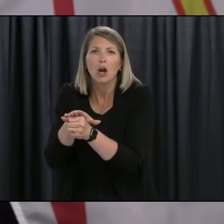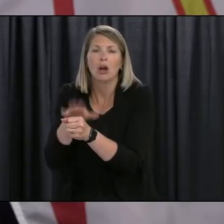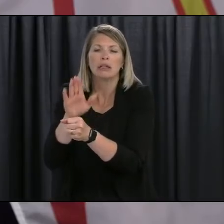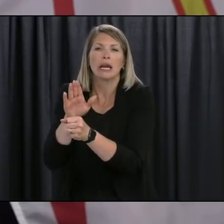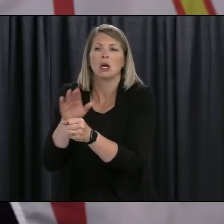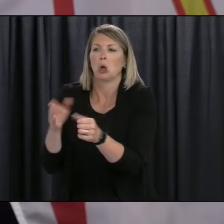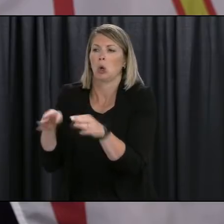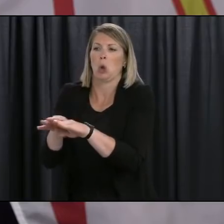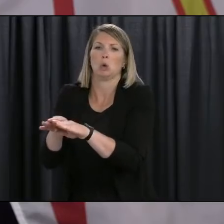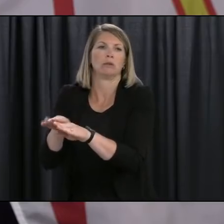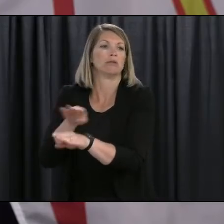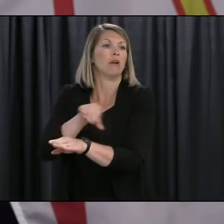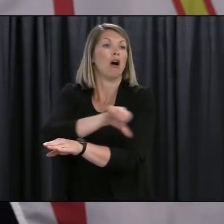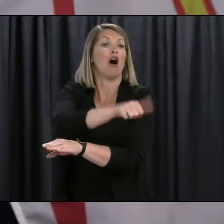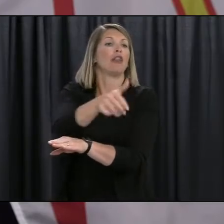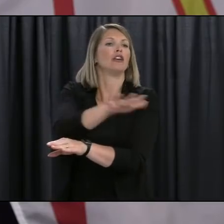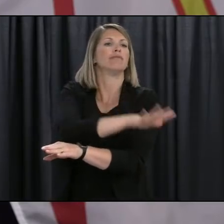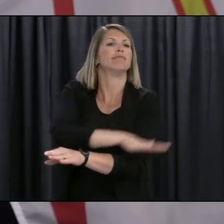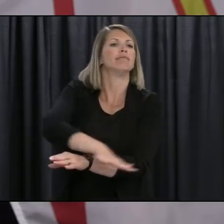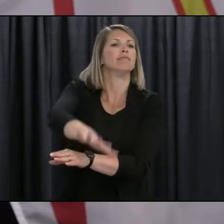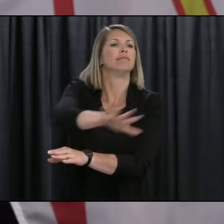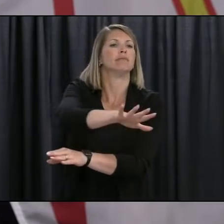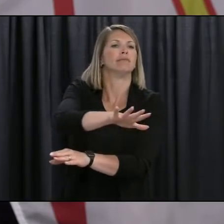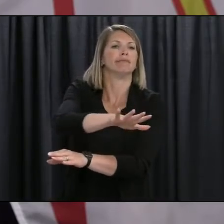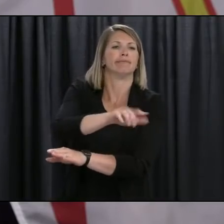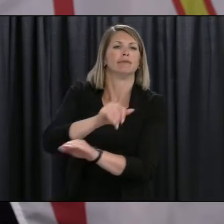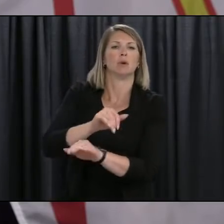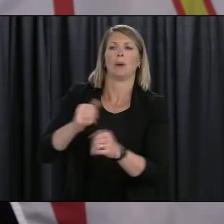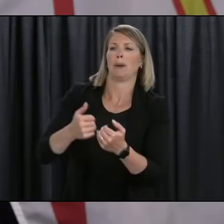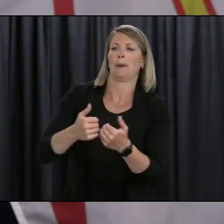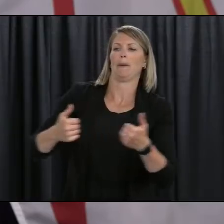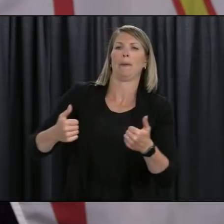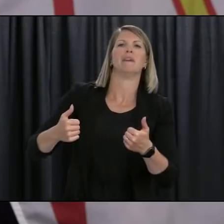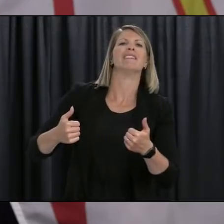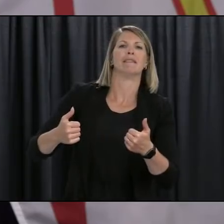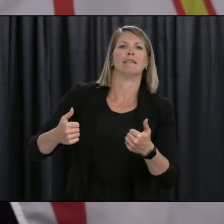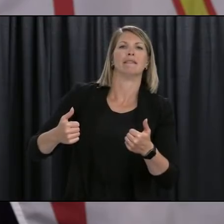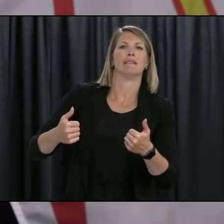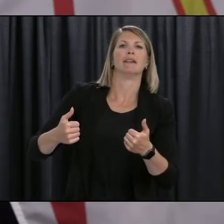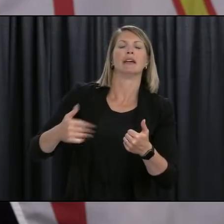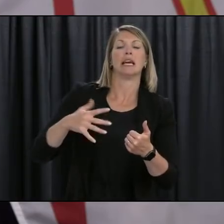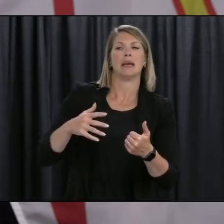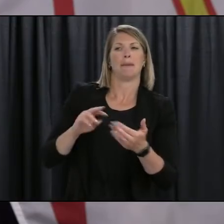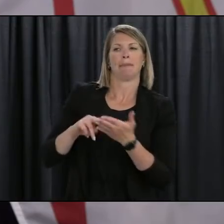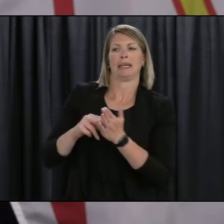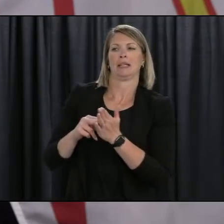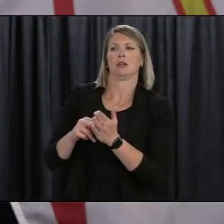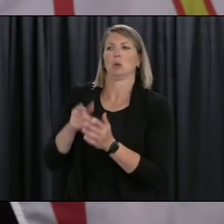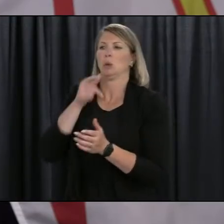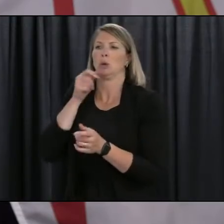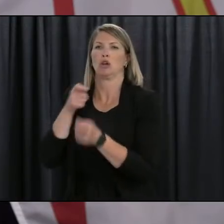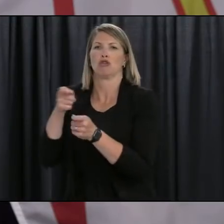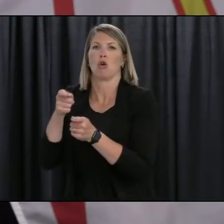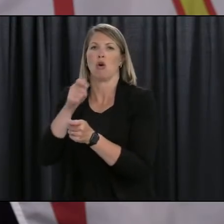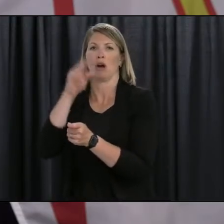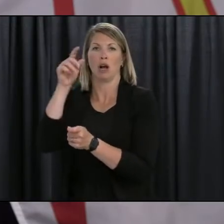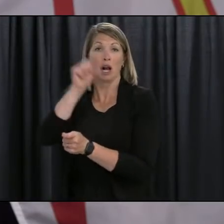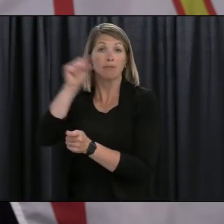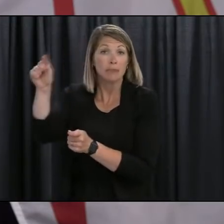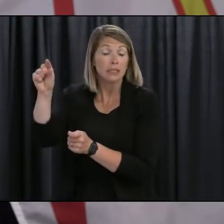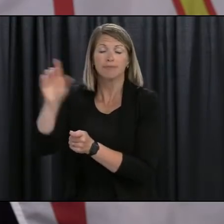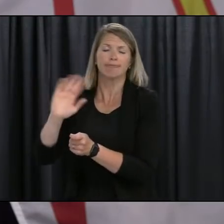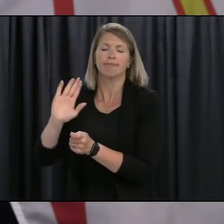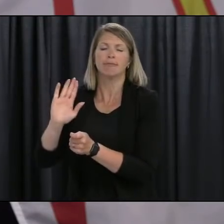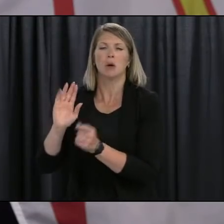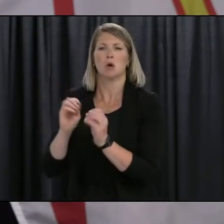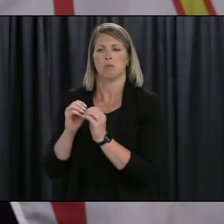we're thinking about with regard to how we respond to an increase in cases, and it's not as simple as just, if